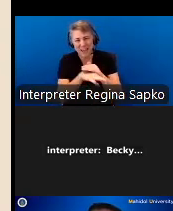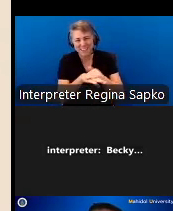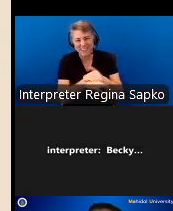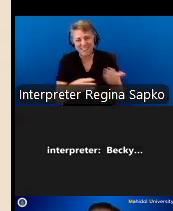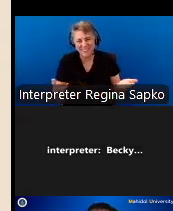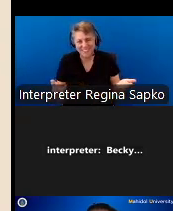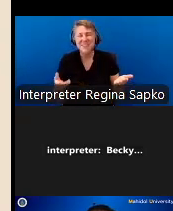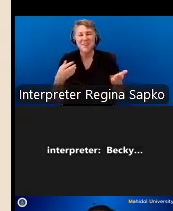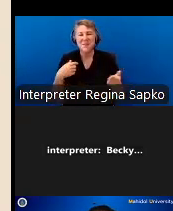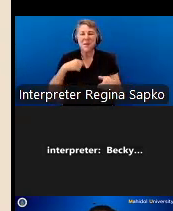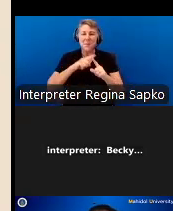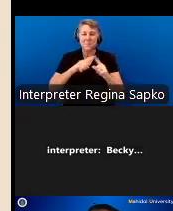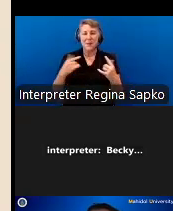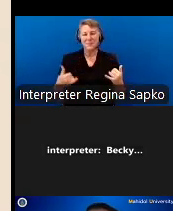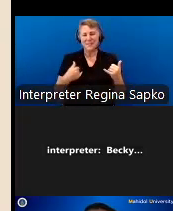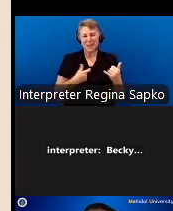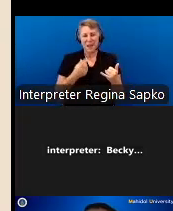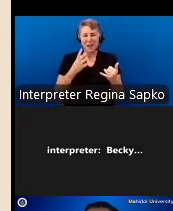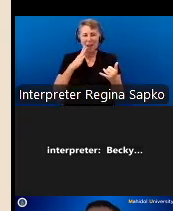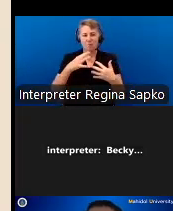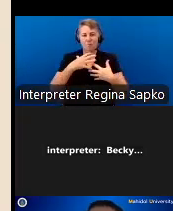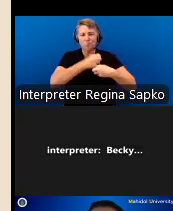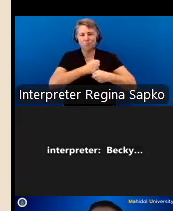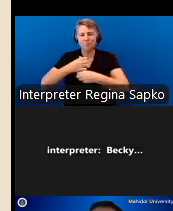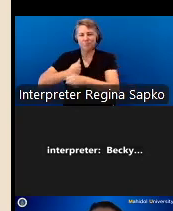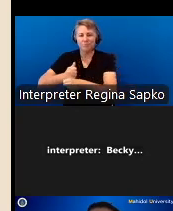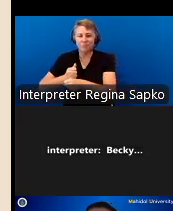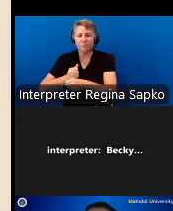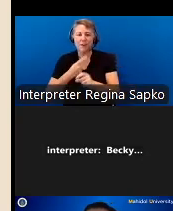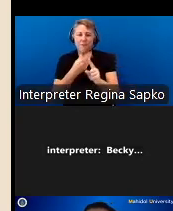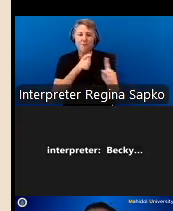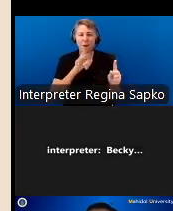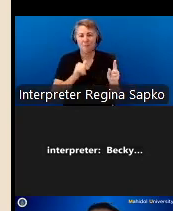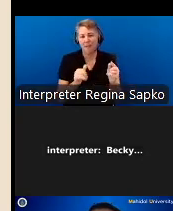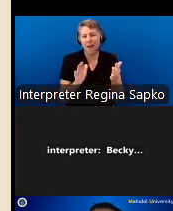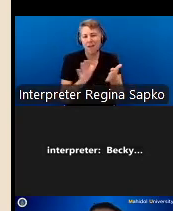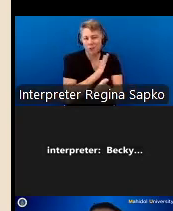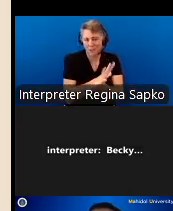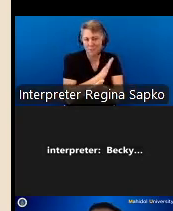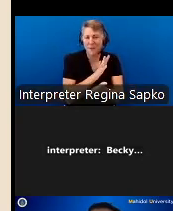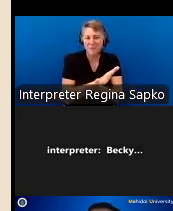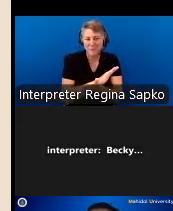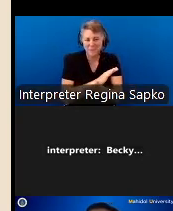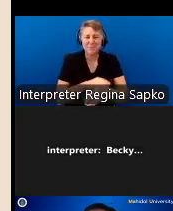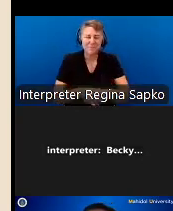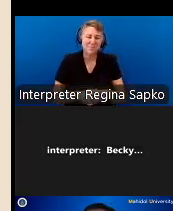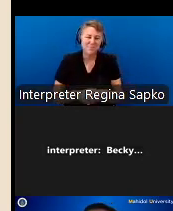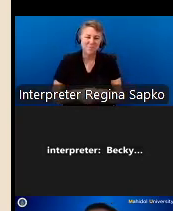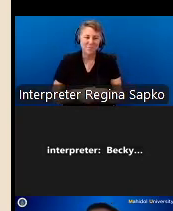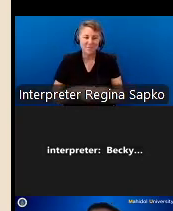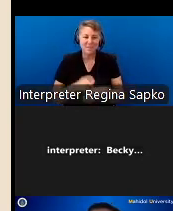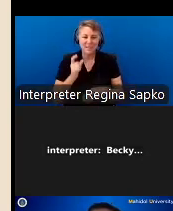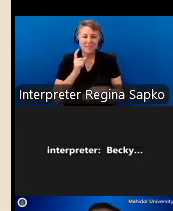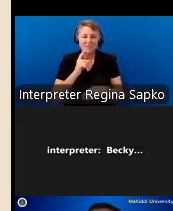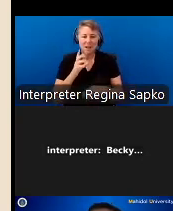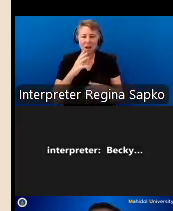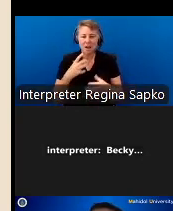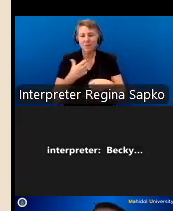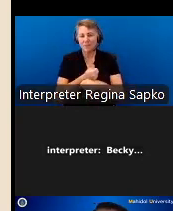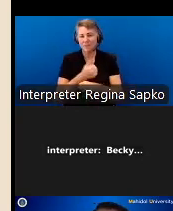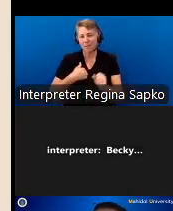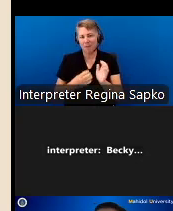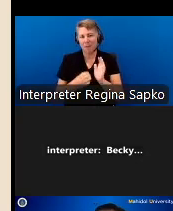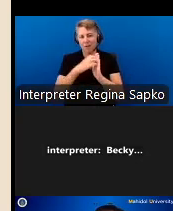information, but today I would like to show up that information, and some of article is my experience or